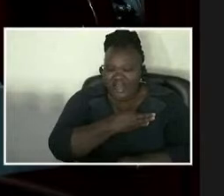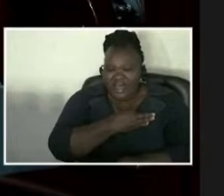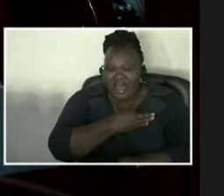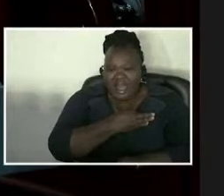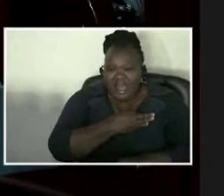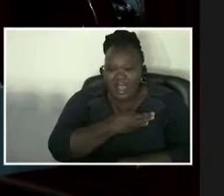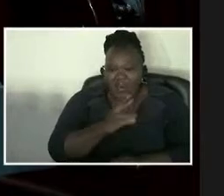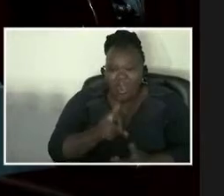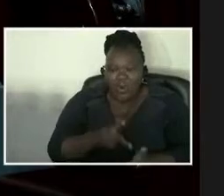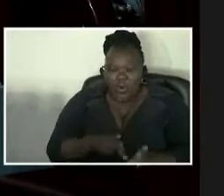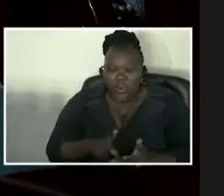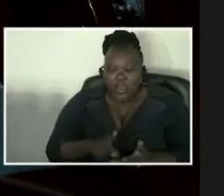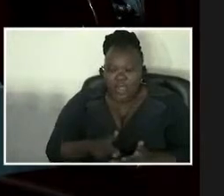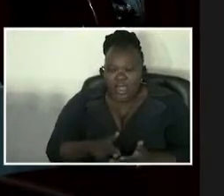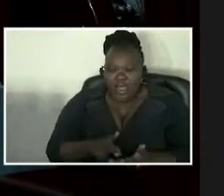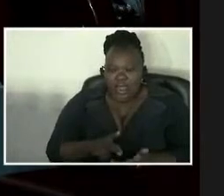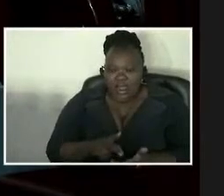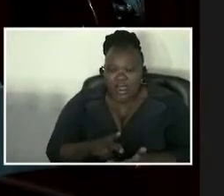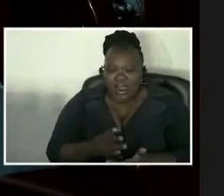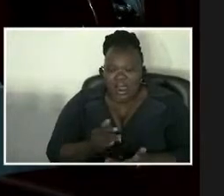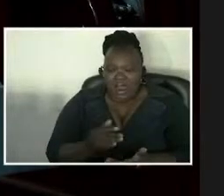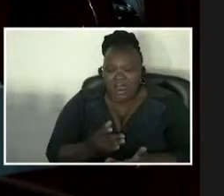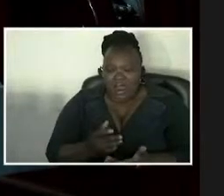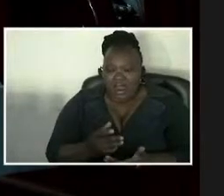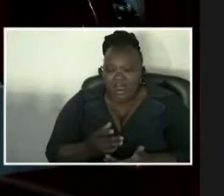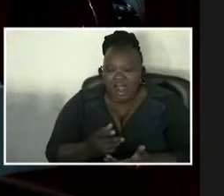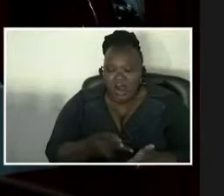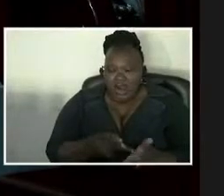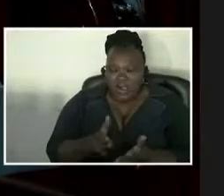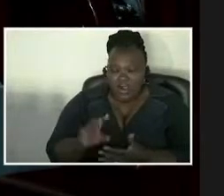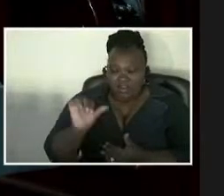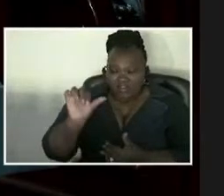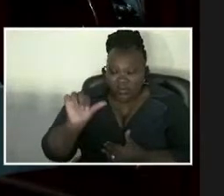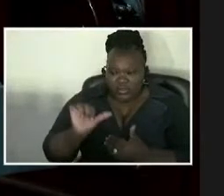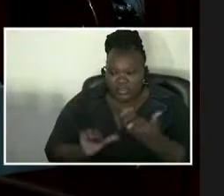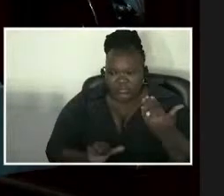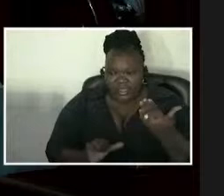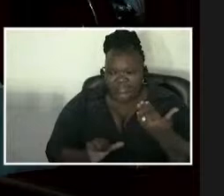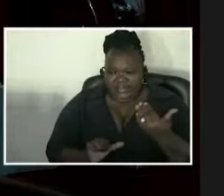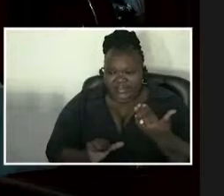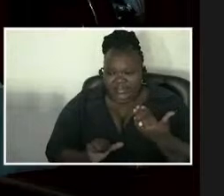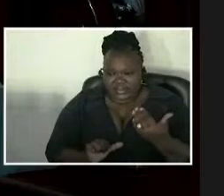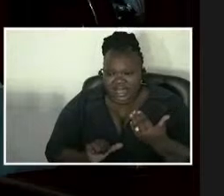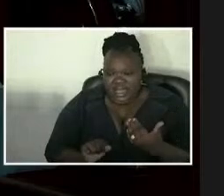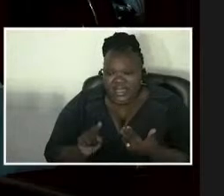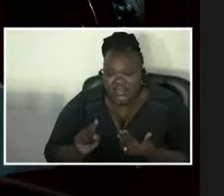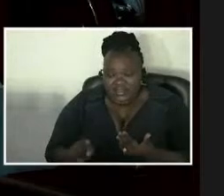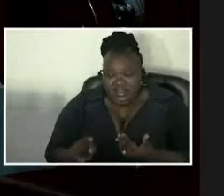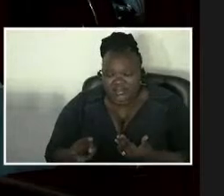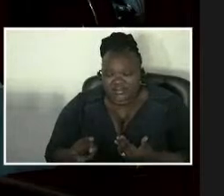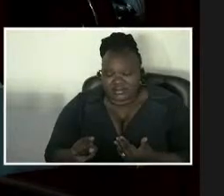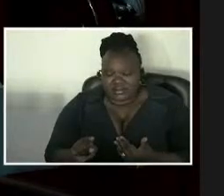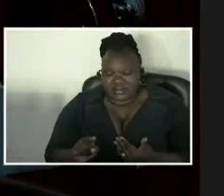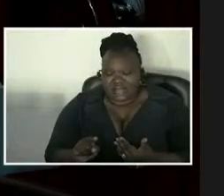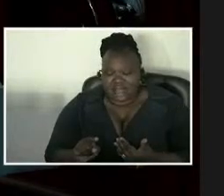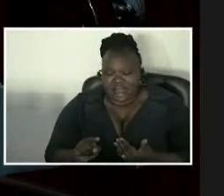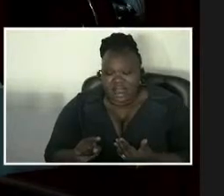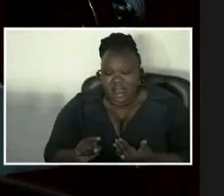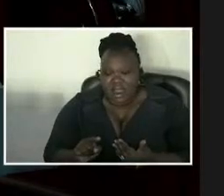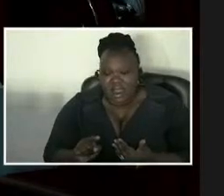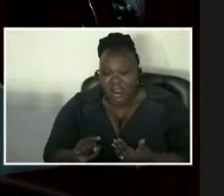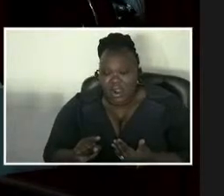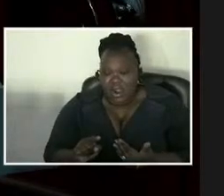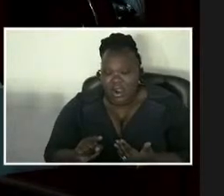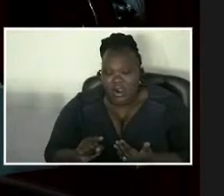not um they are only funded for six months consequently this defeats the department's intention of